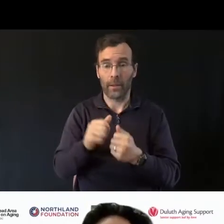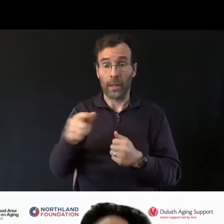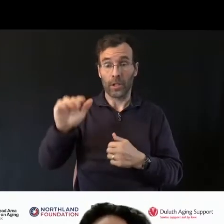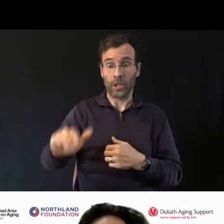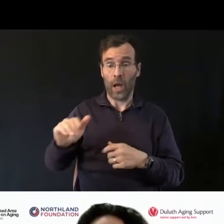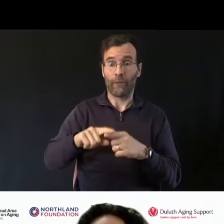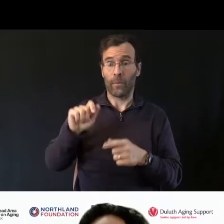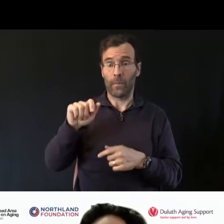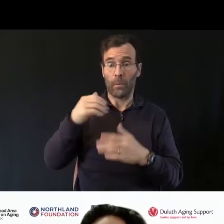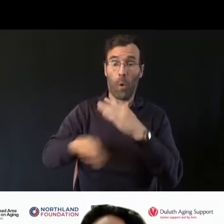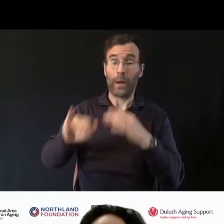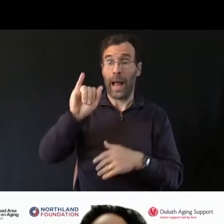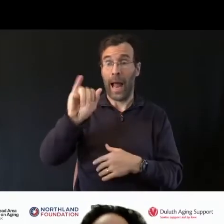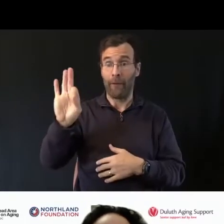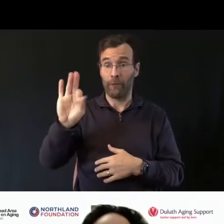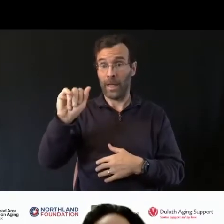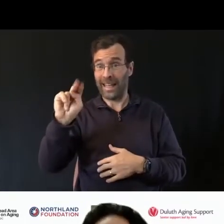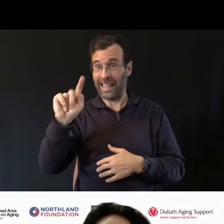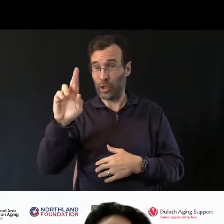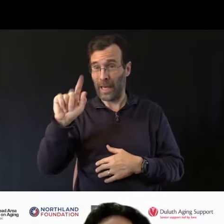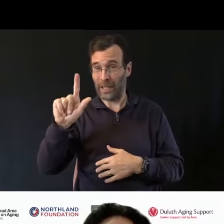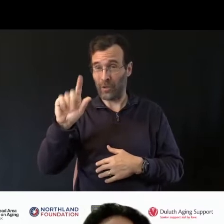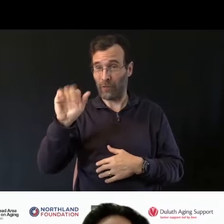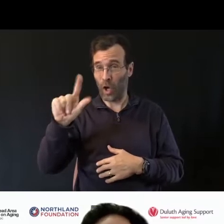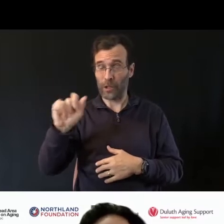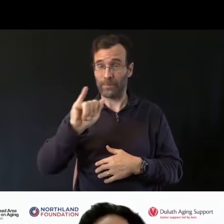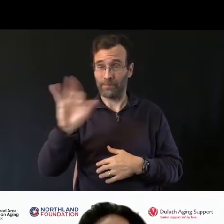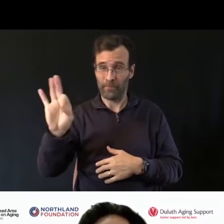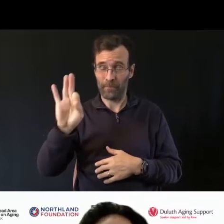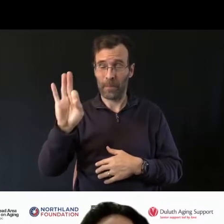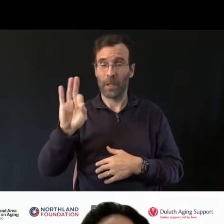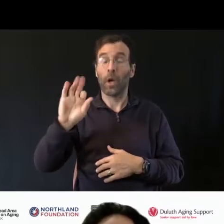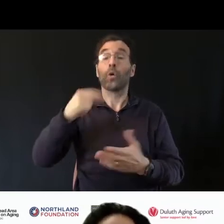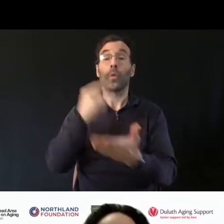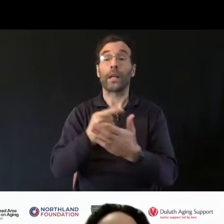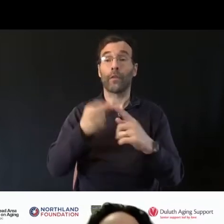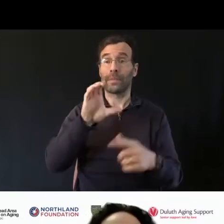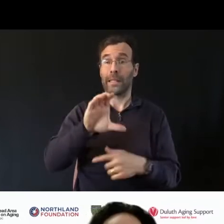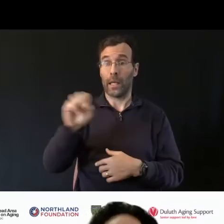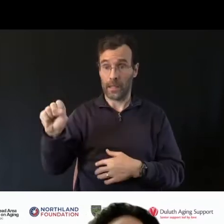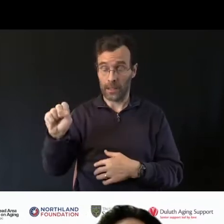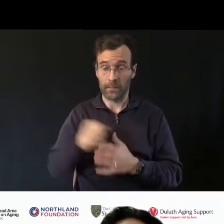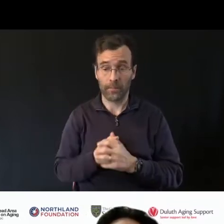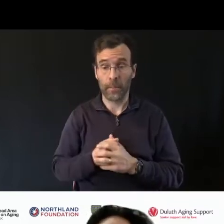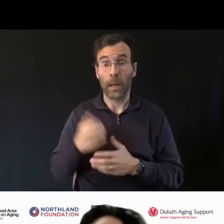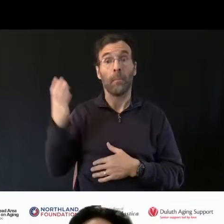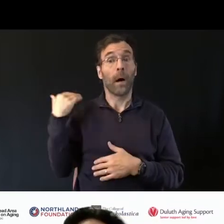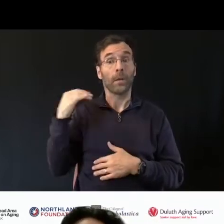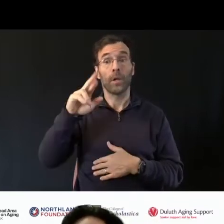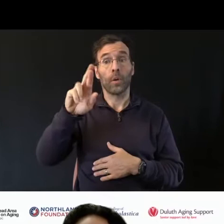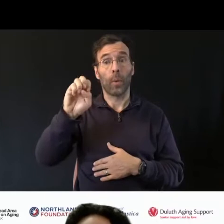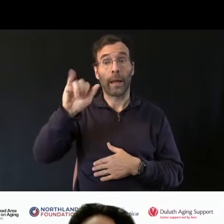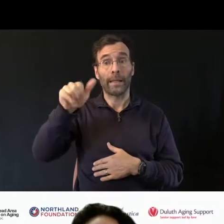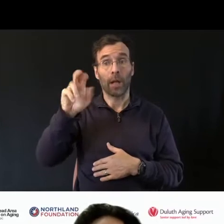was born in International Falls, Minnesota, and graduated from the College of St. Scholastica. In the past, Rajean worked with the